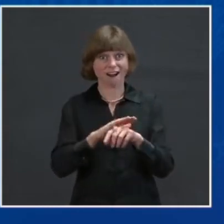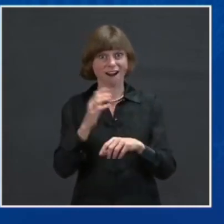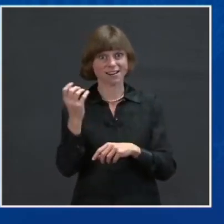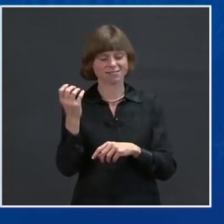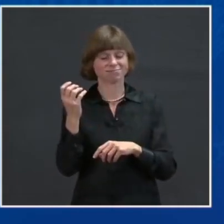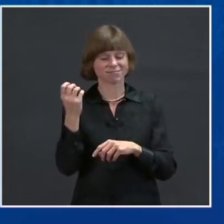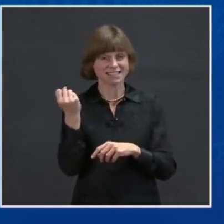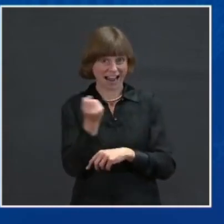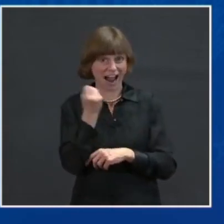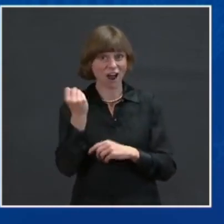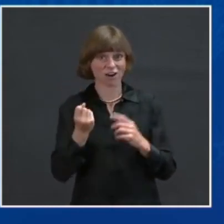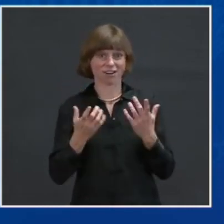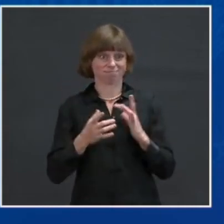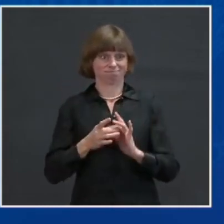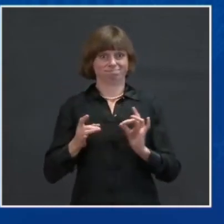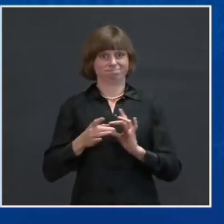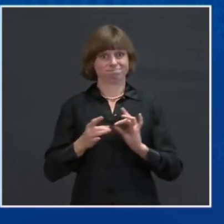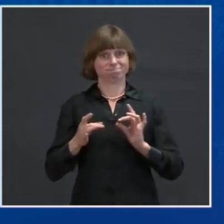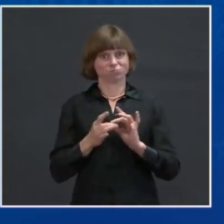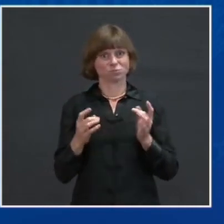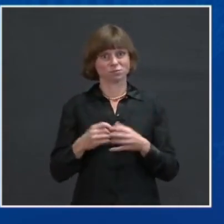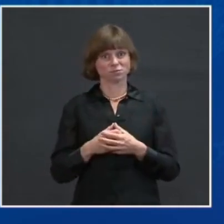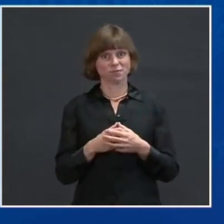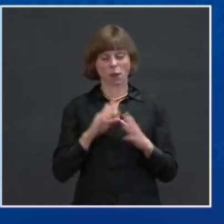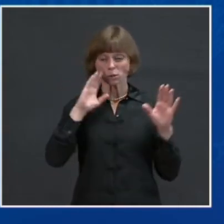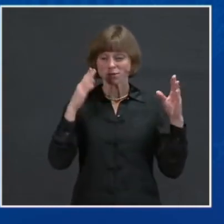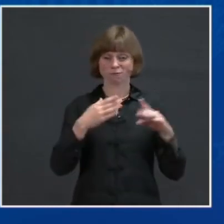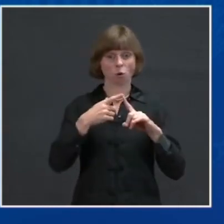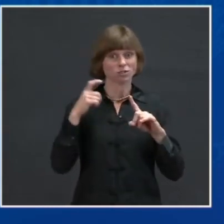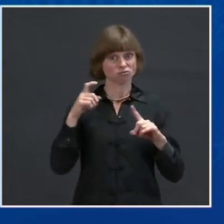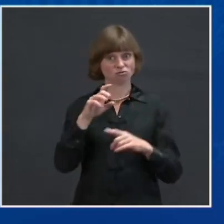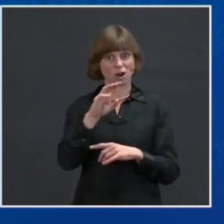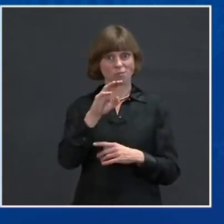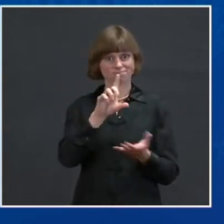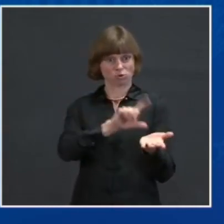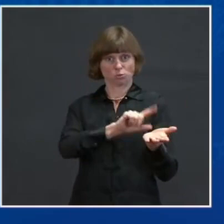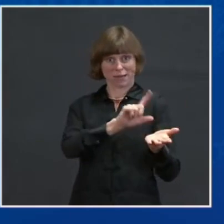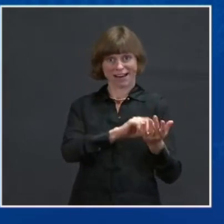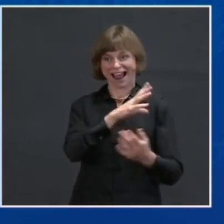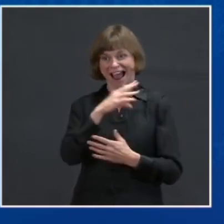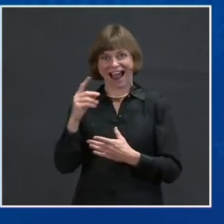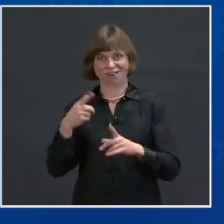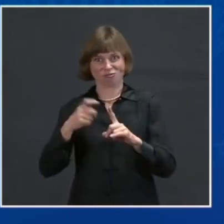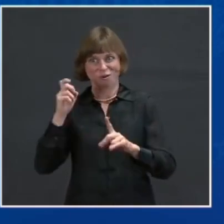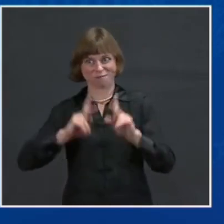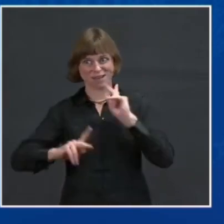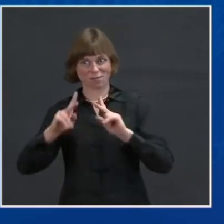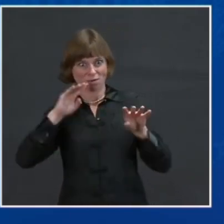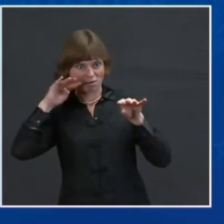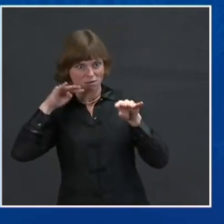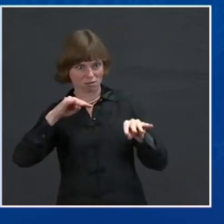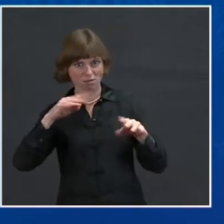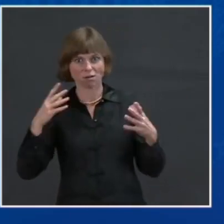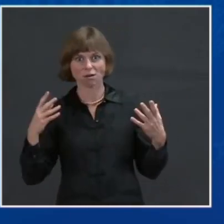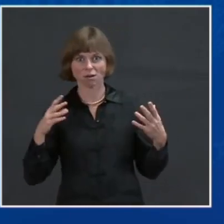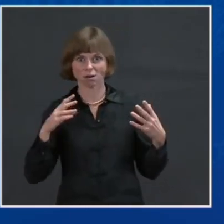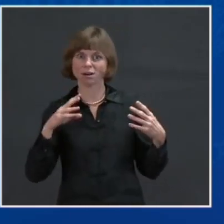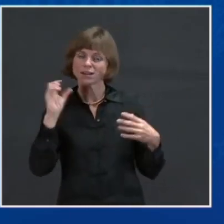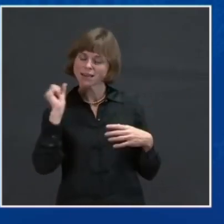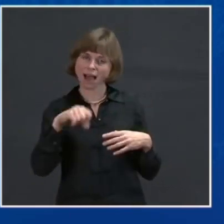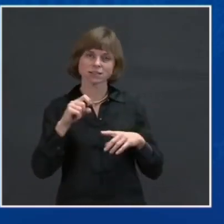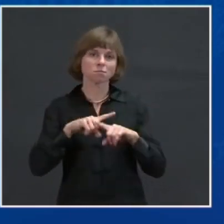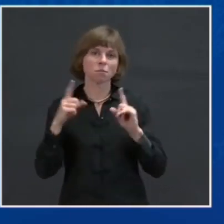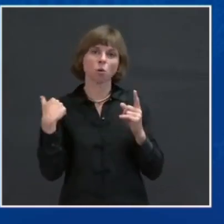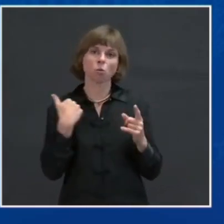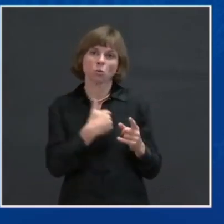focus on it from, of course, the media and also from many in the public. But we have said from the beginning that the president would remain laser focused